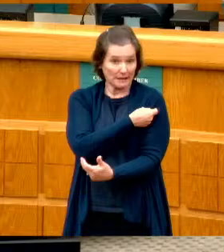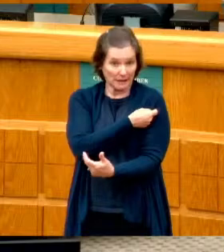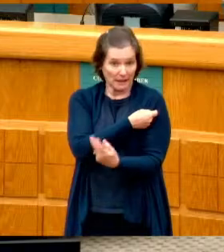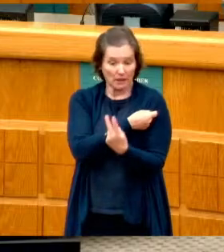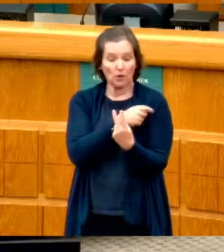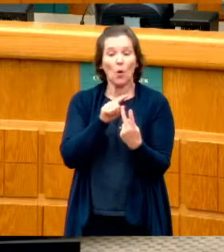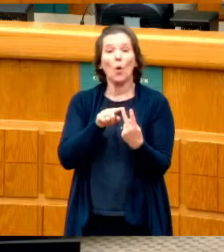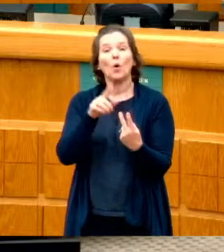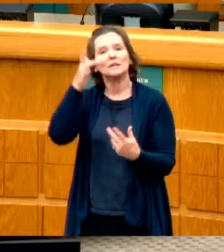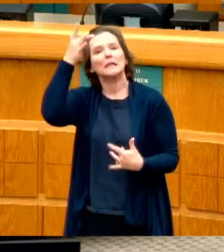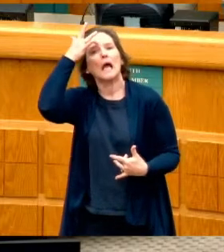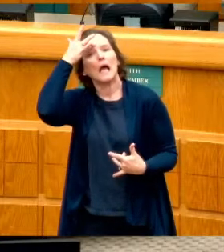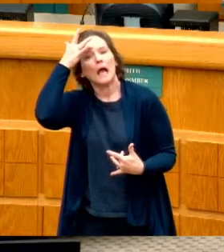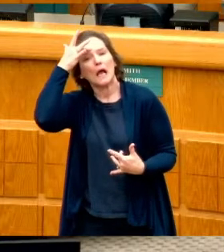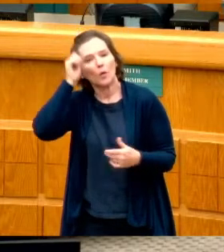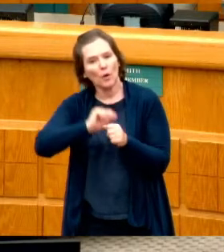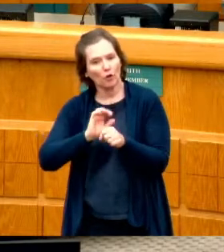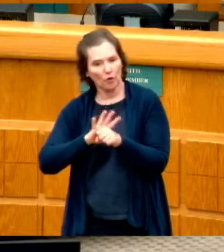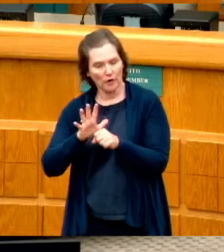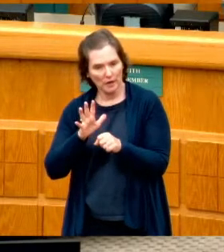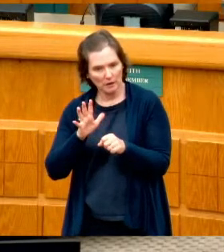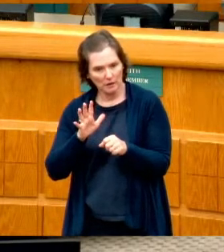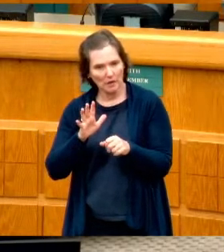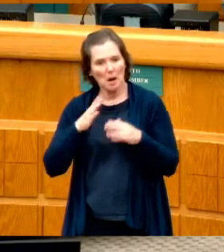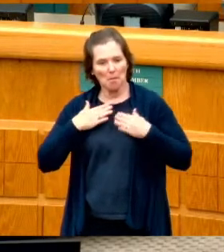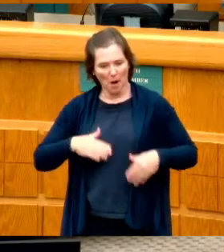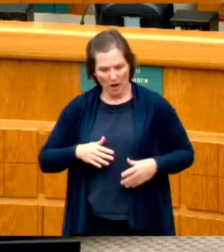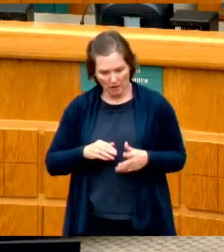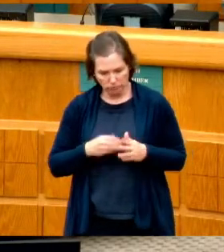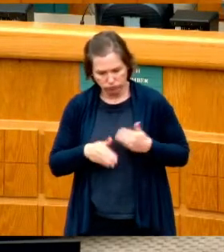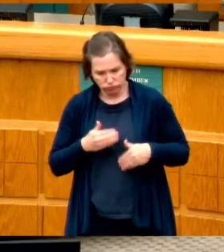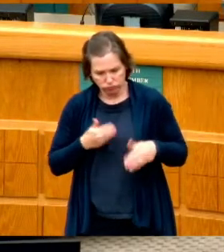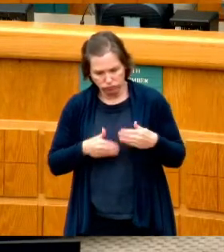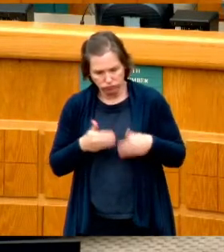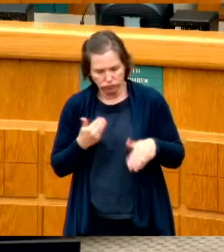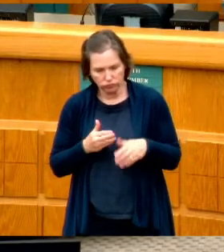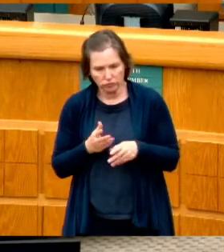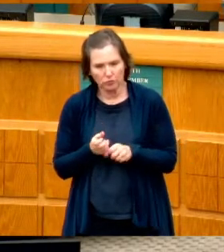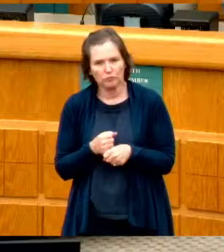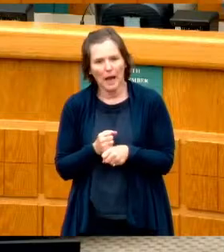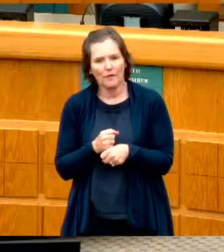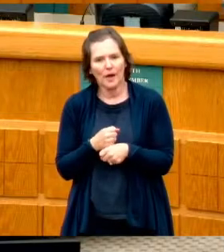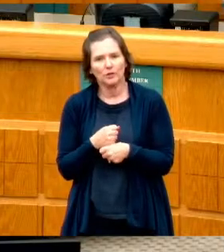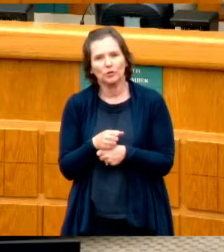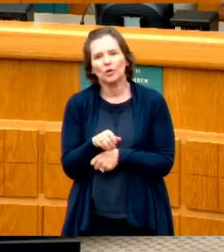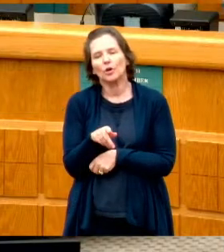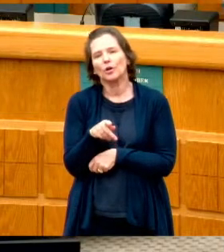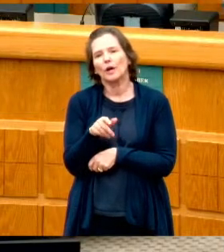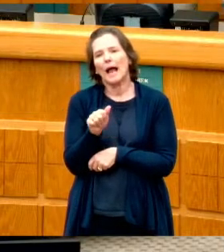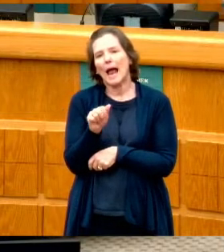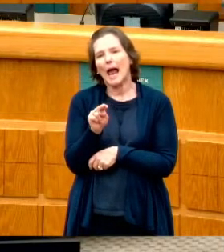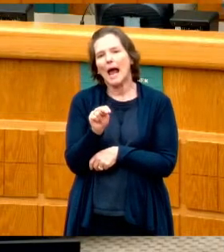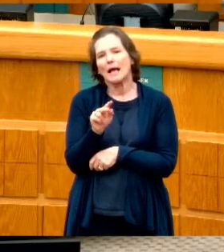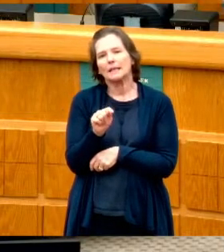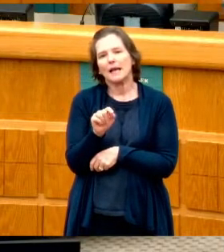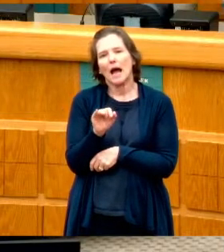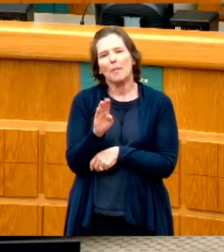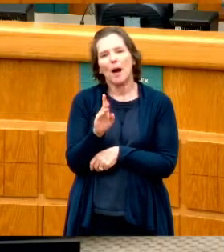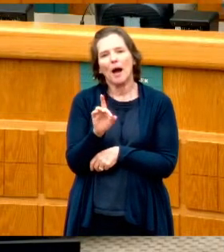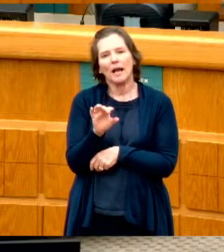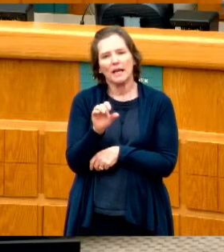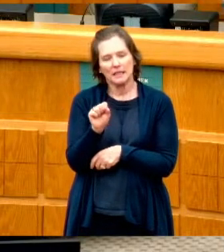virus. So far, studies suggest that antibodies generated through Moderna, Pfizer,